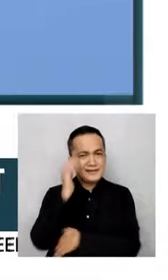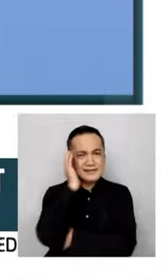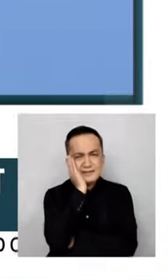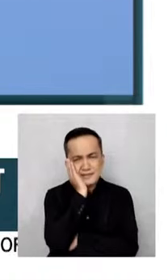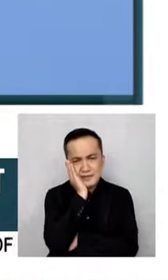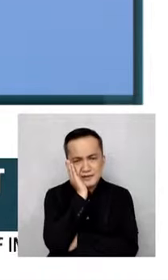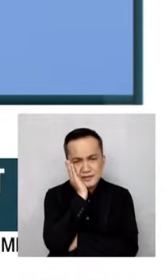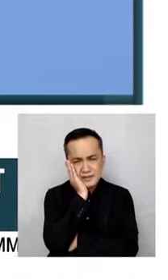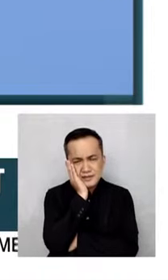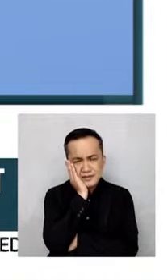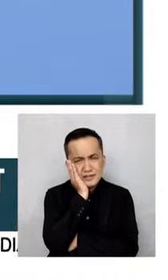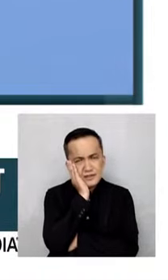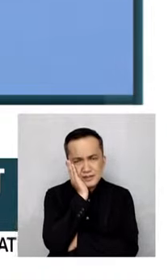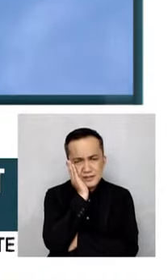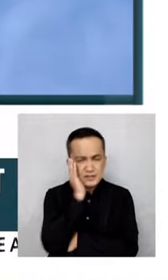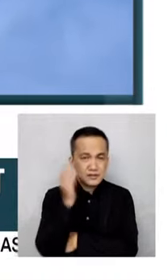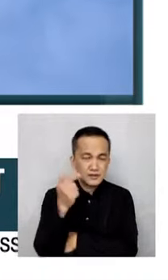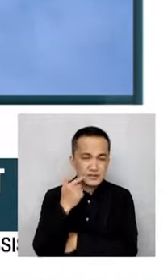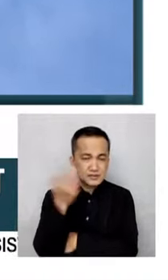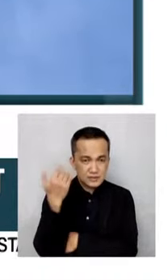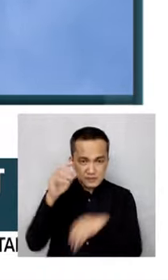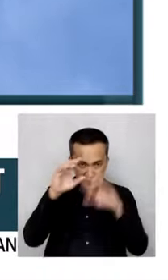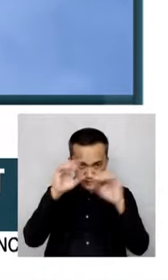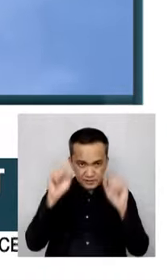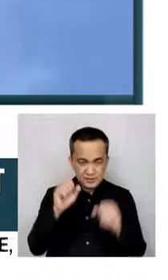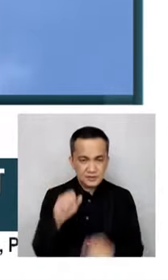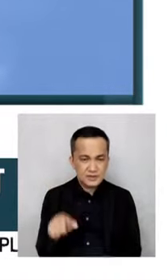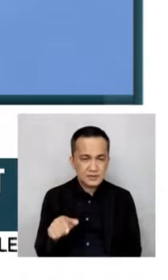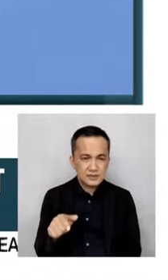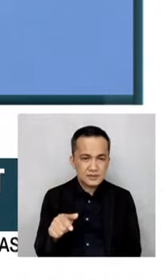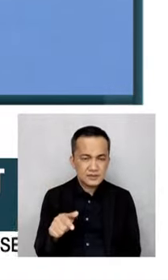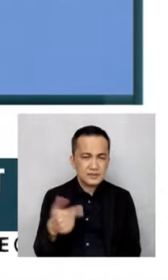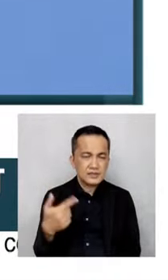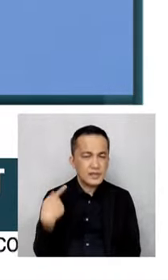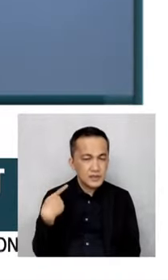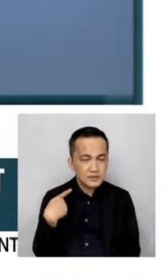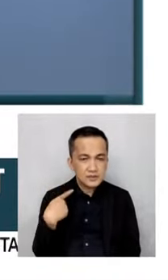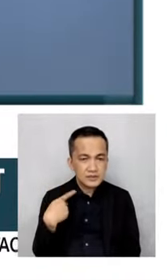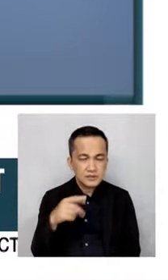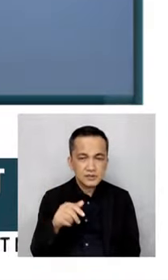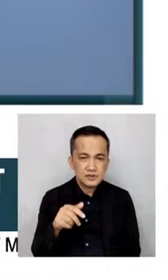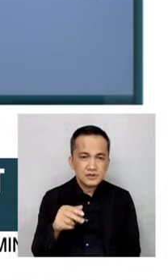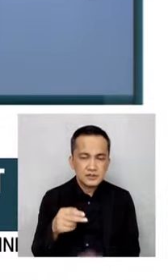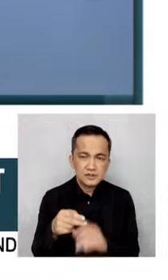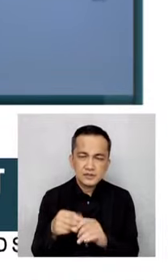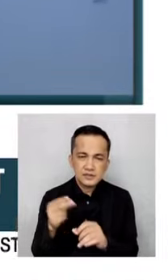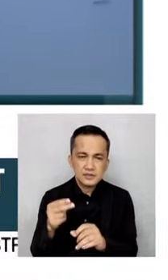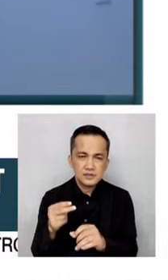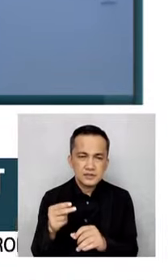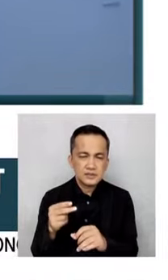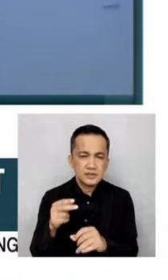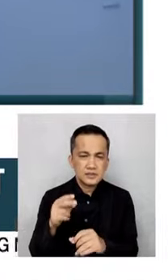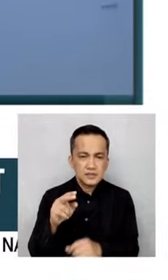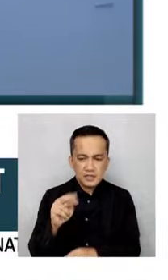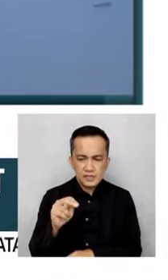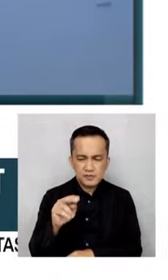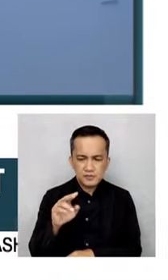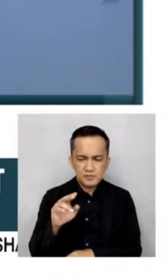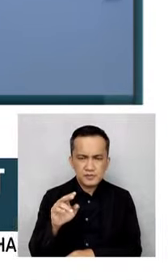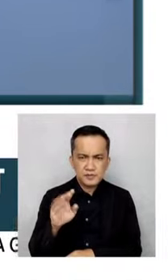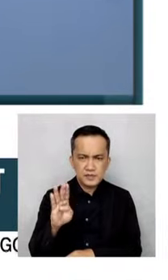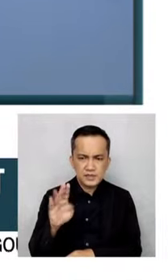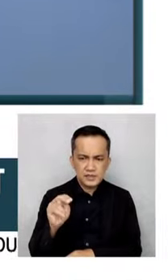Gloria Macapagal Arroyo was president when the JMSU was signed. She was also president when the NBN-ZTE was signed,